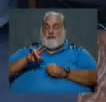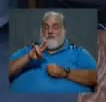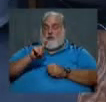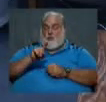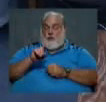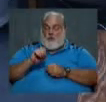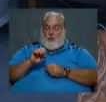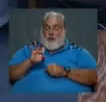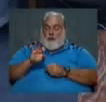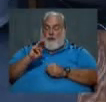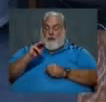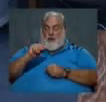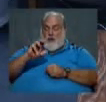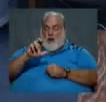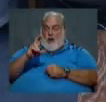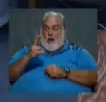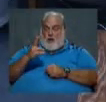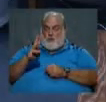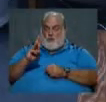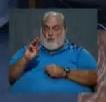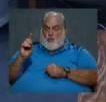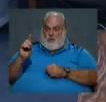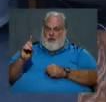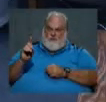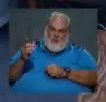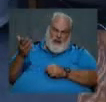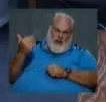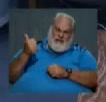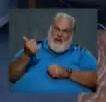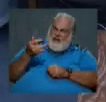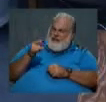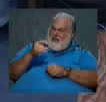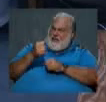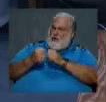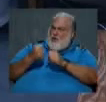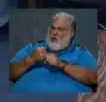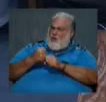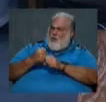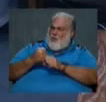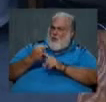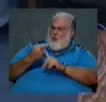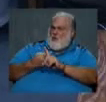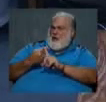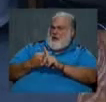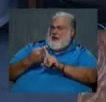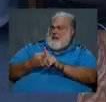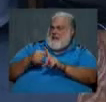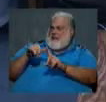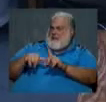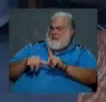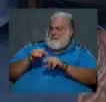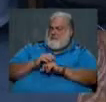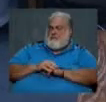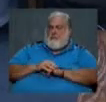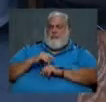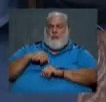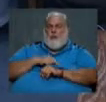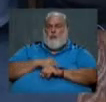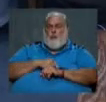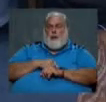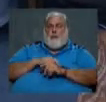Archwood. It's been a rental house for about the last 18 years. And we started this ministry, it's called Truth